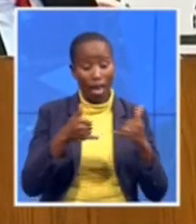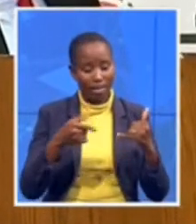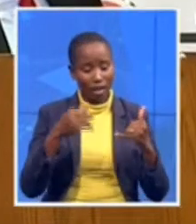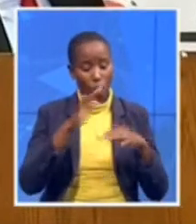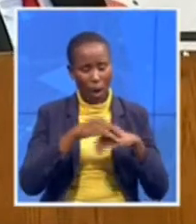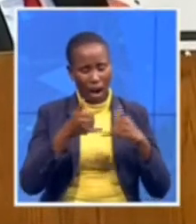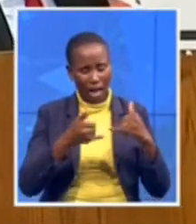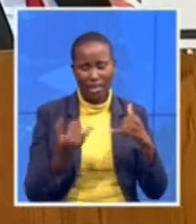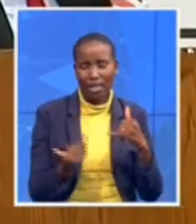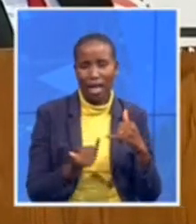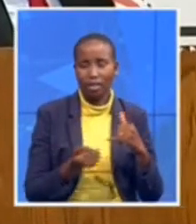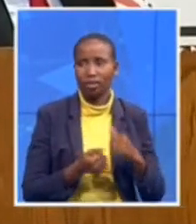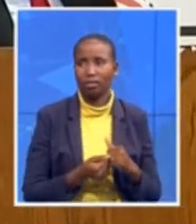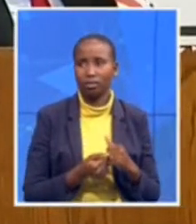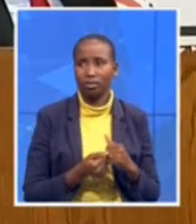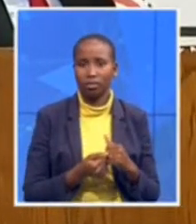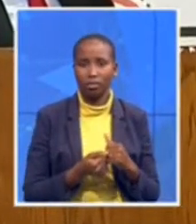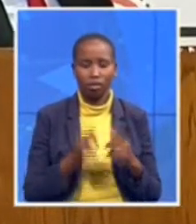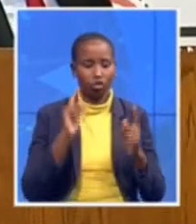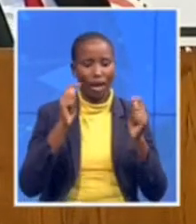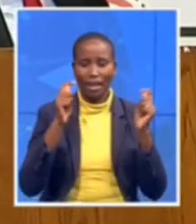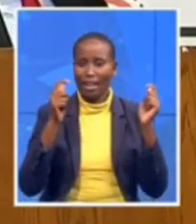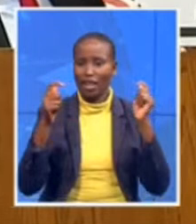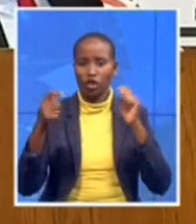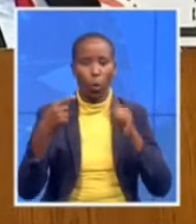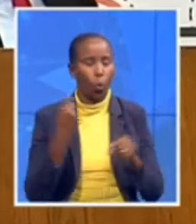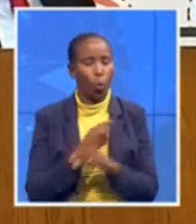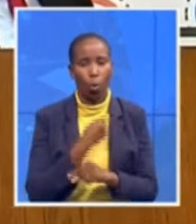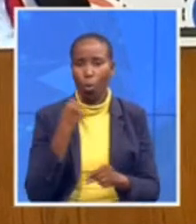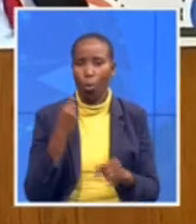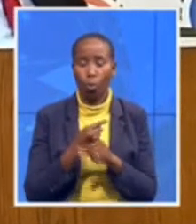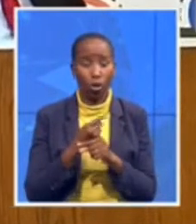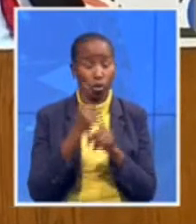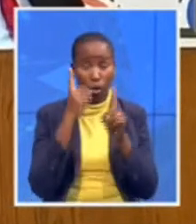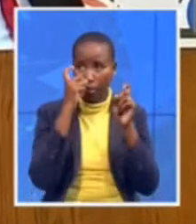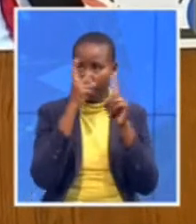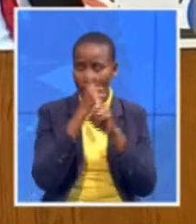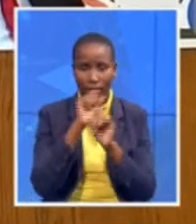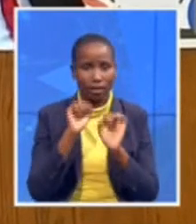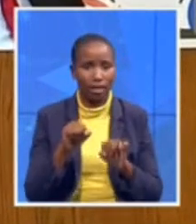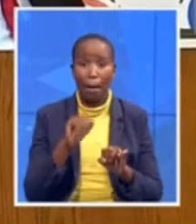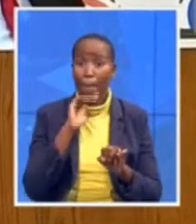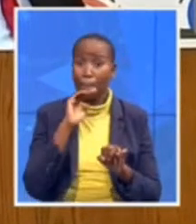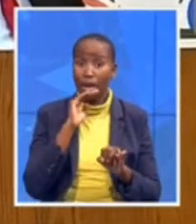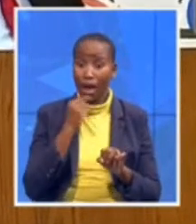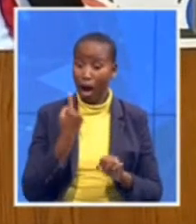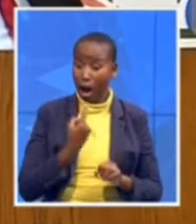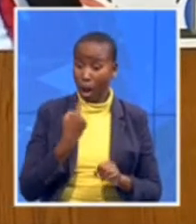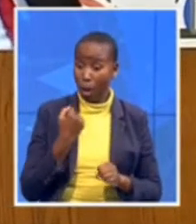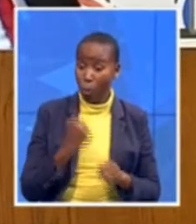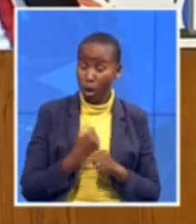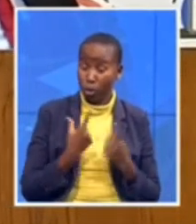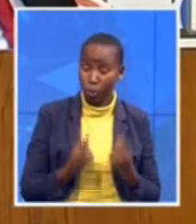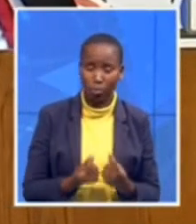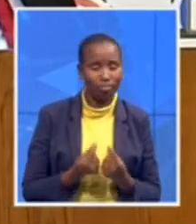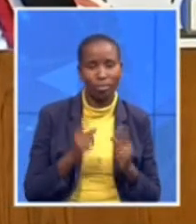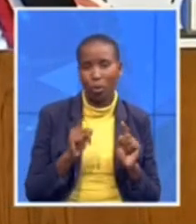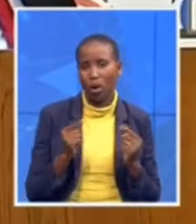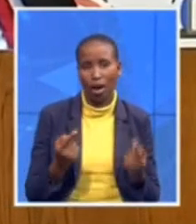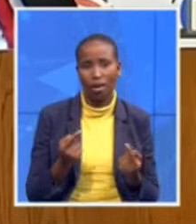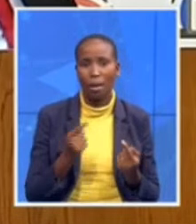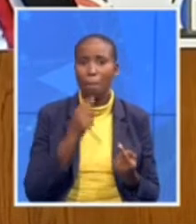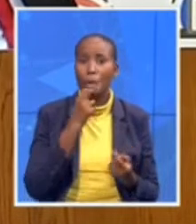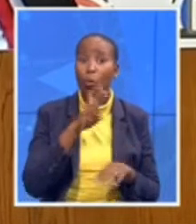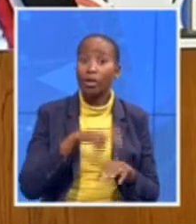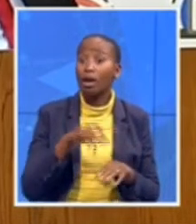changing, complexity and everything else. So you can't do it on your own. You need the assistance of others because it's transnational on